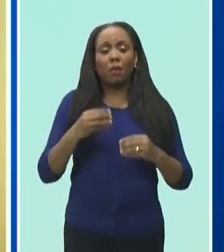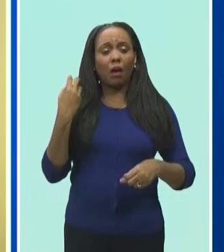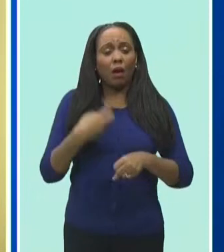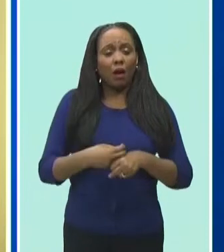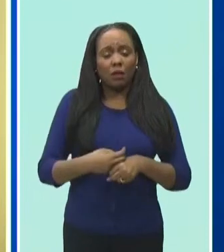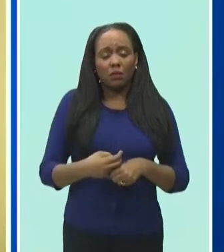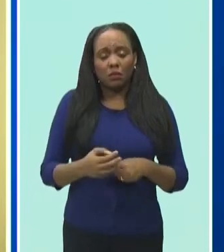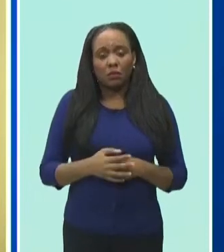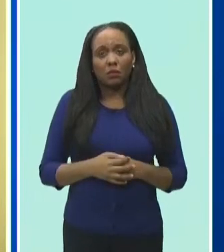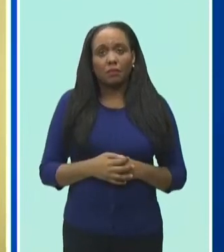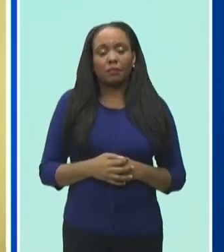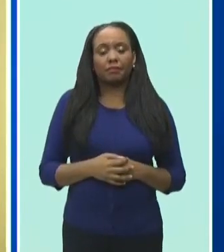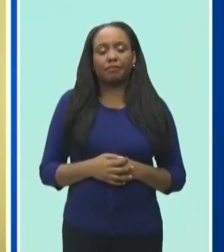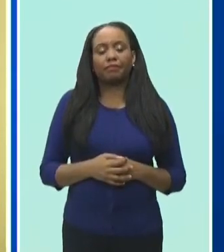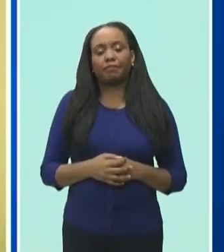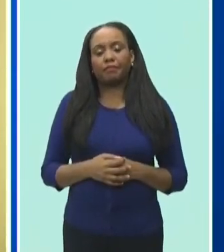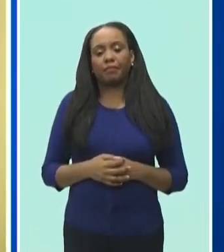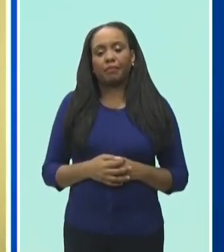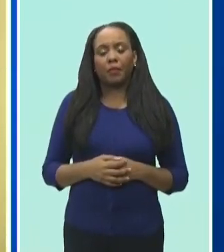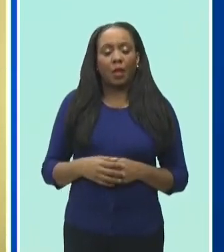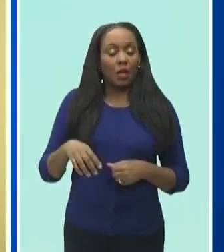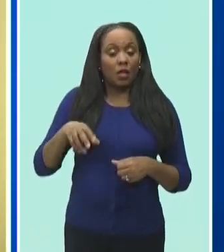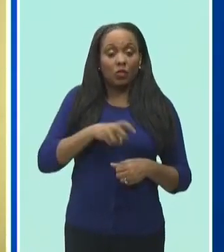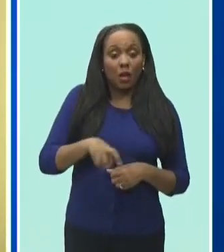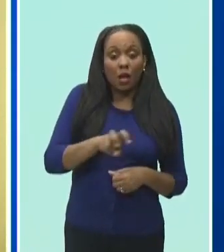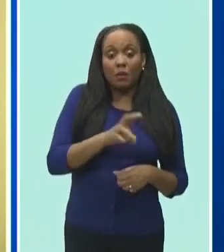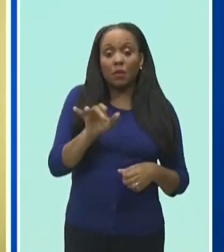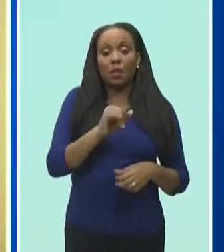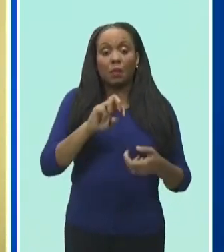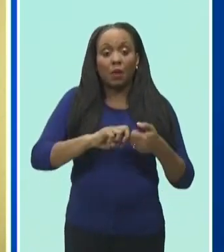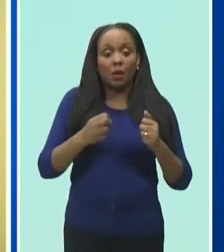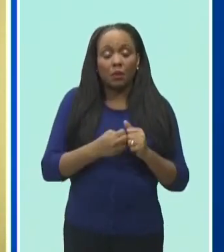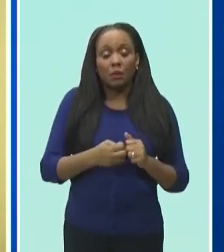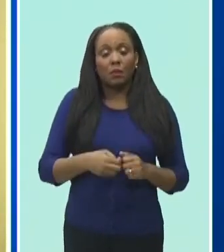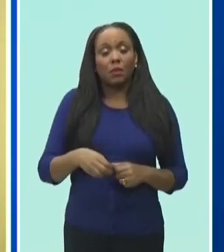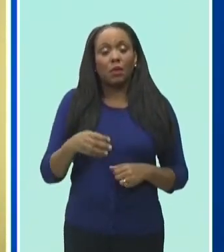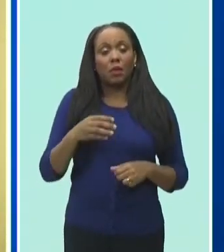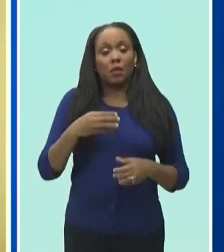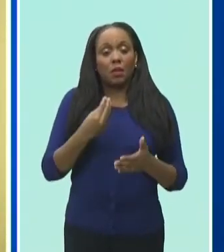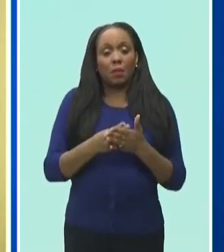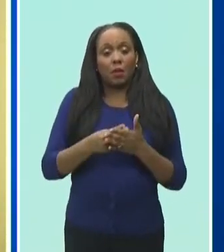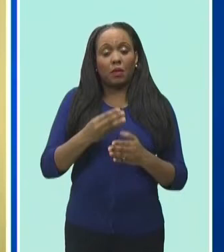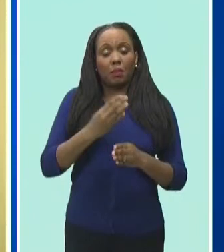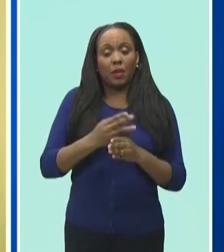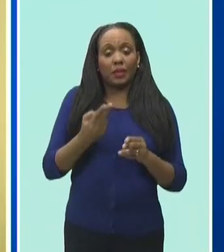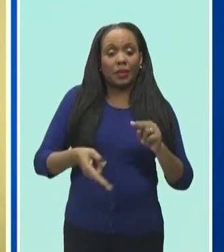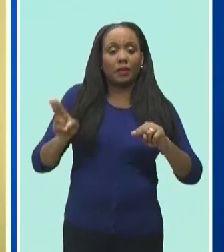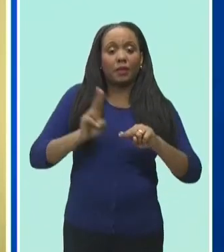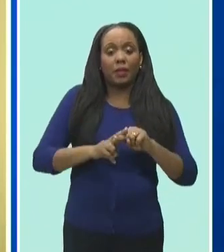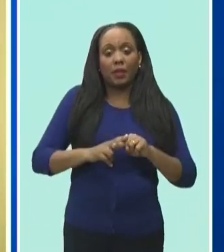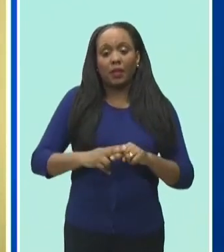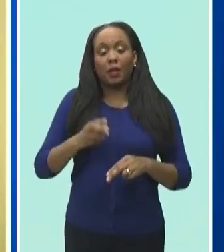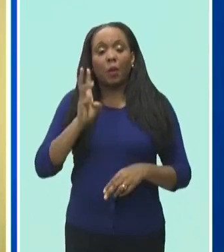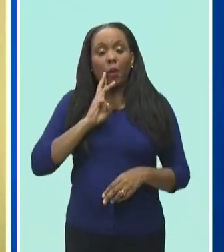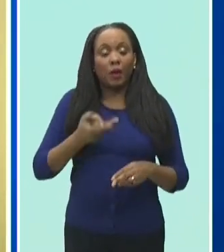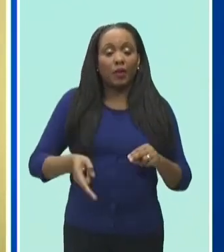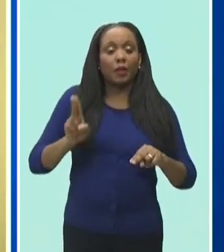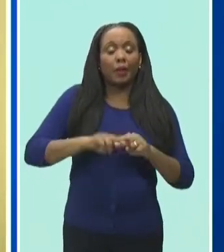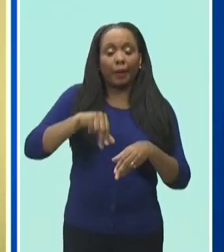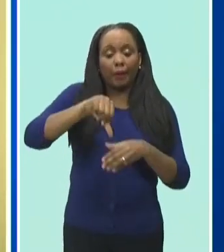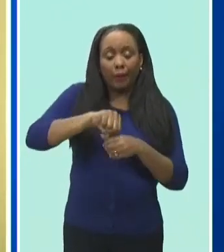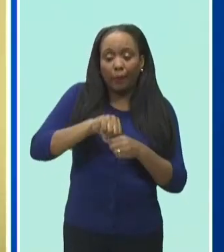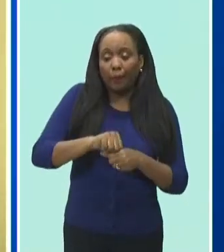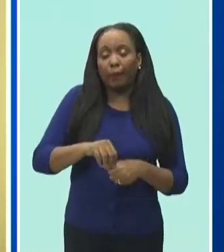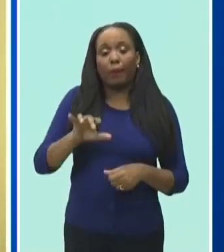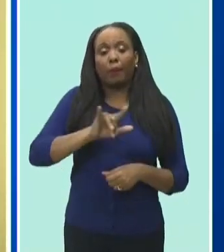Transportation is the same. Problems. Bus fares are increased by 75%. Water rates are increased. Fuel taxes increase.